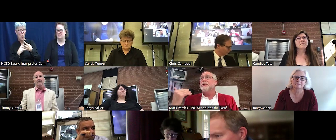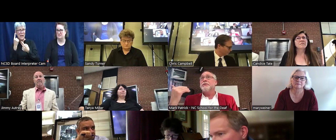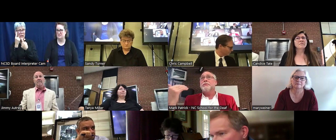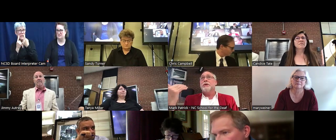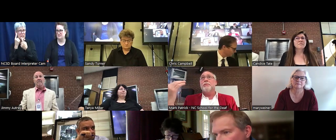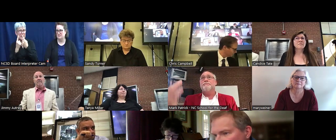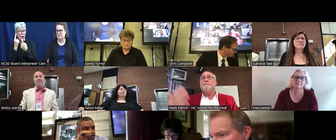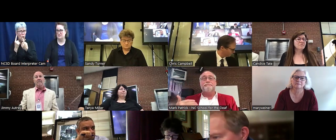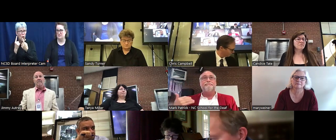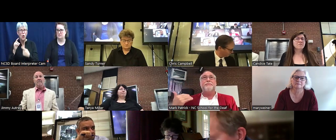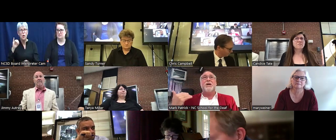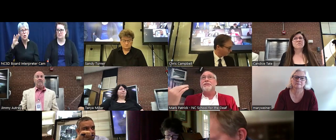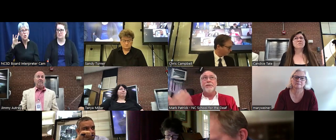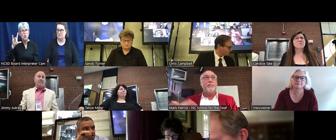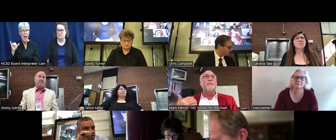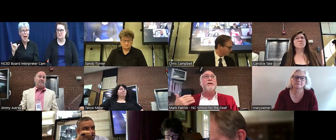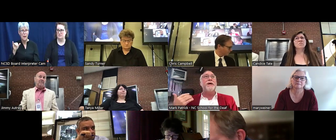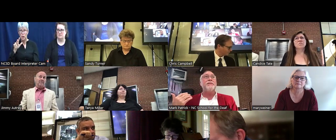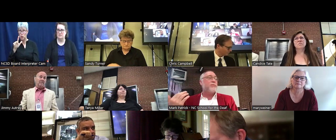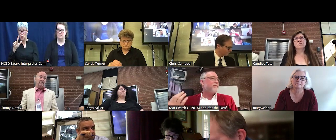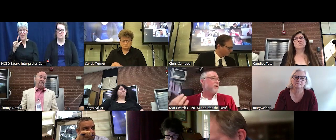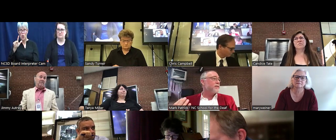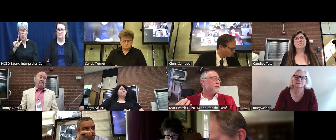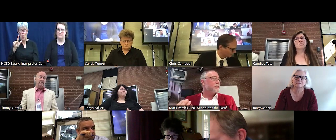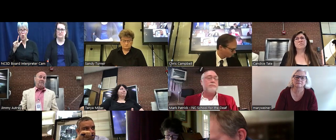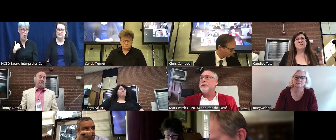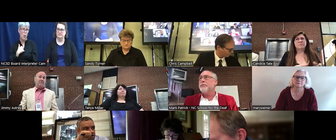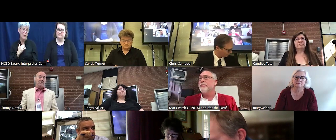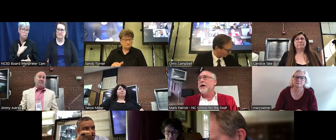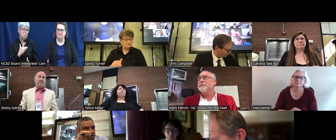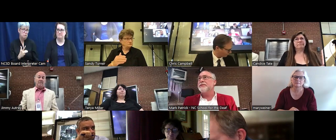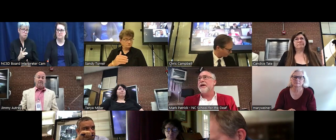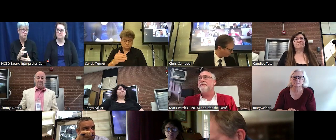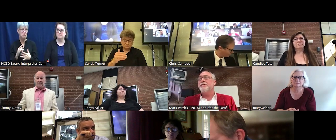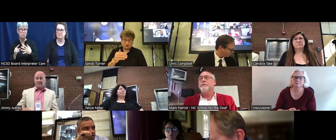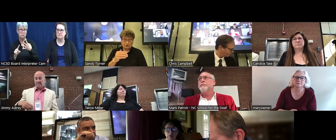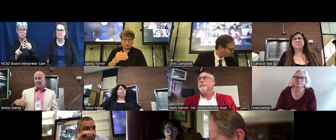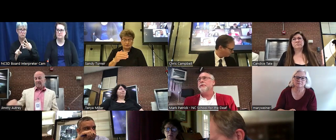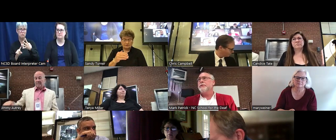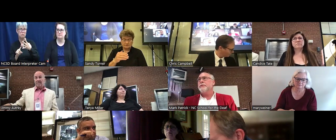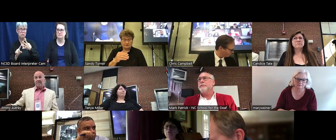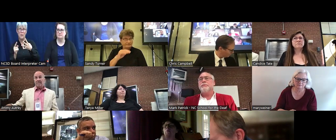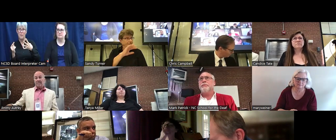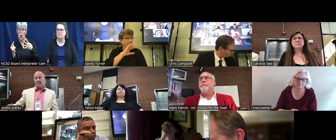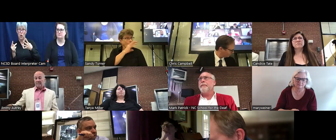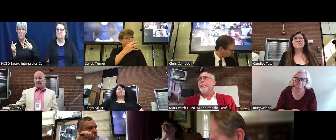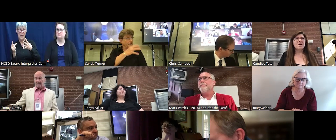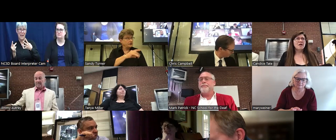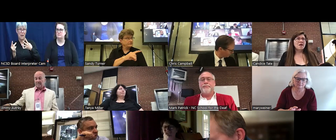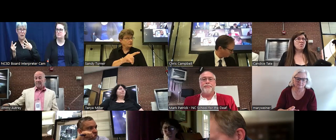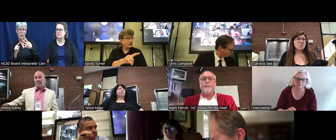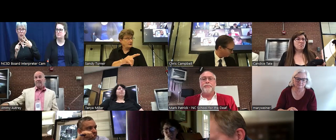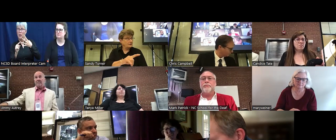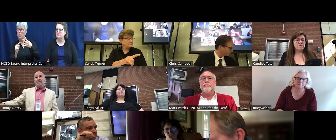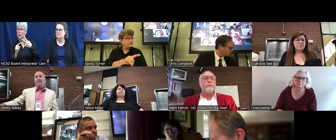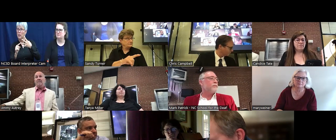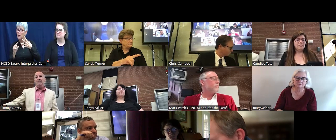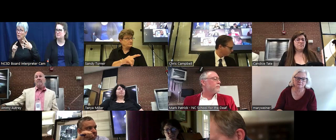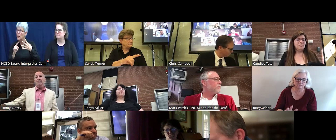that's kind of a typical day that we've got saved? Talking about the fourth week of July.